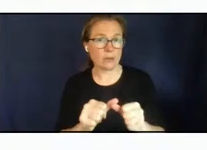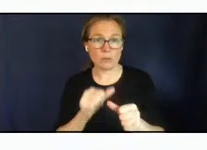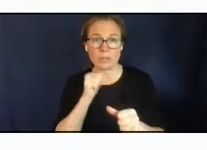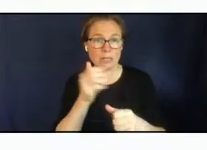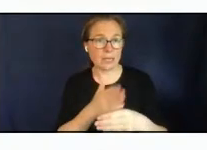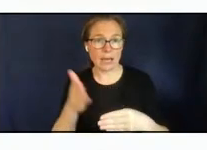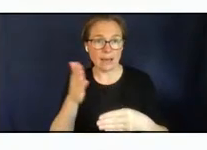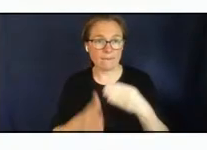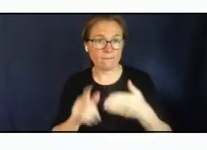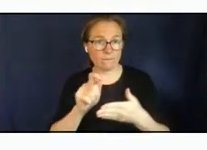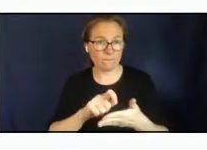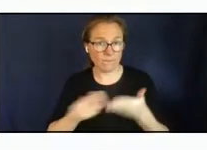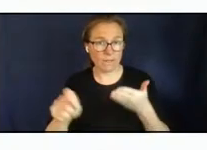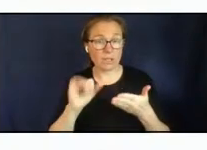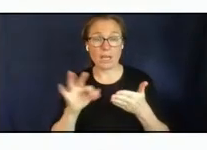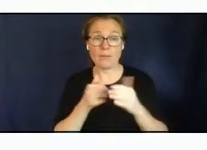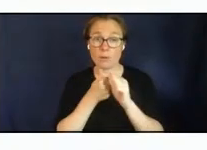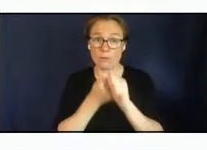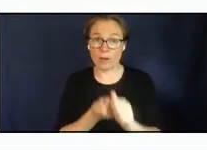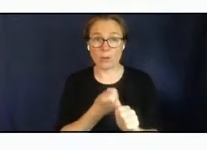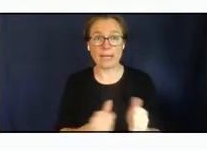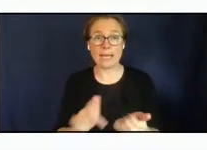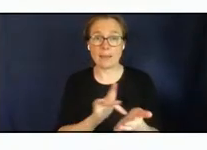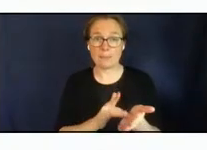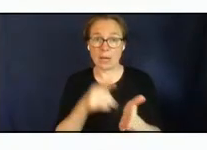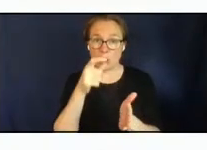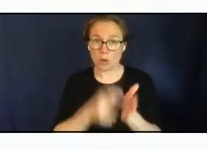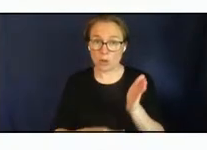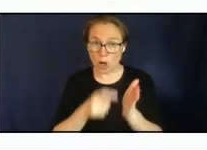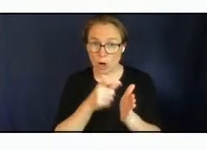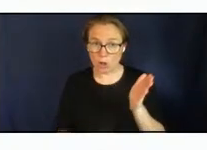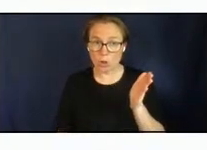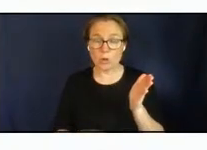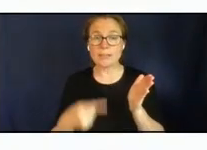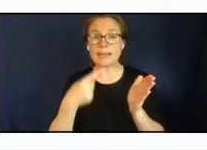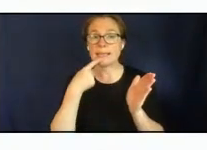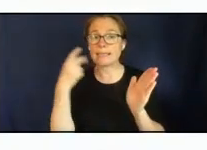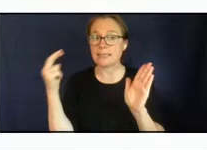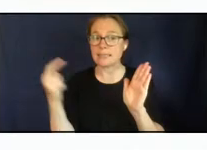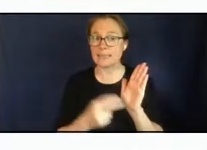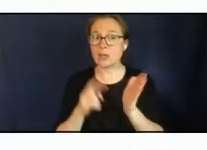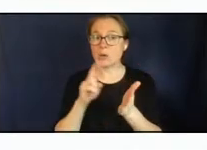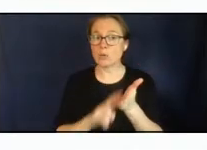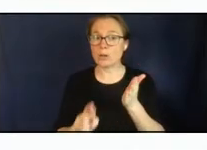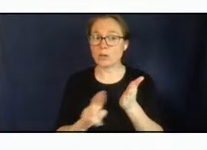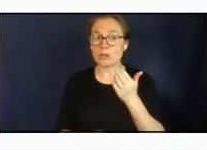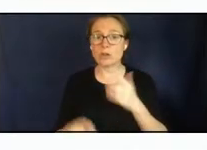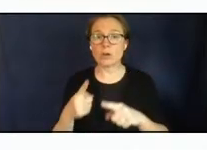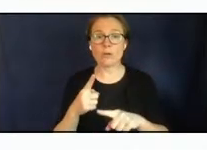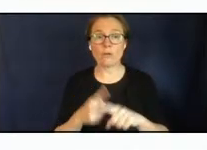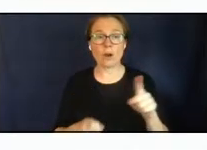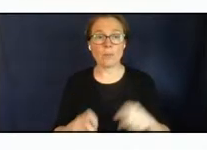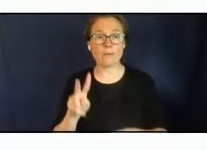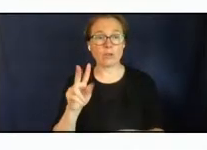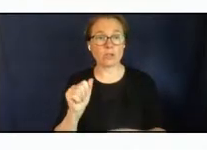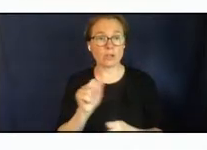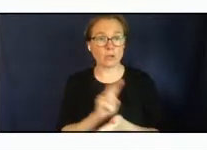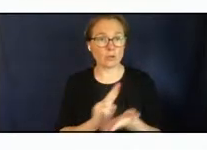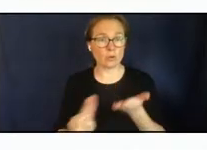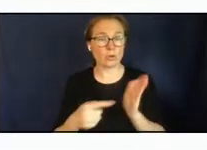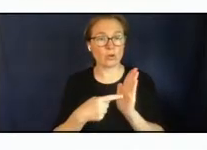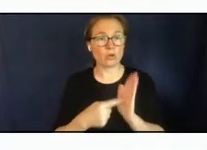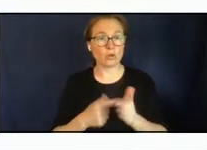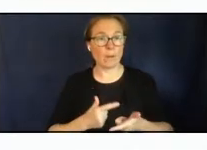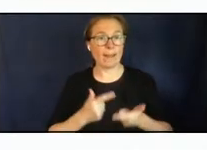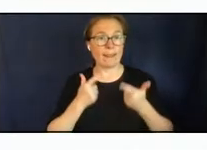and other highly reported journals will see that research from Virginia Commonwealth University showed that life expectancy across the country